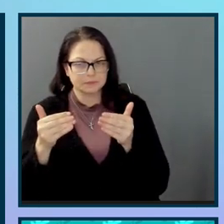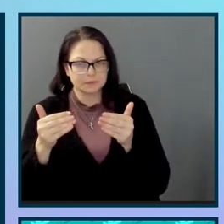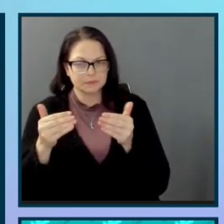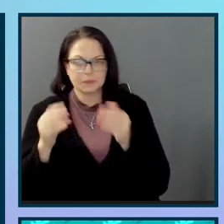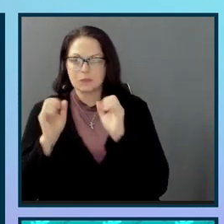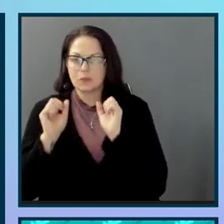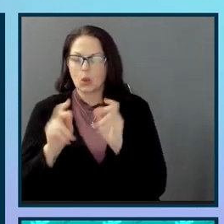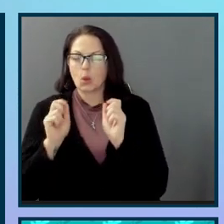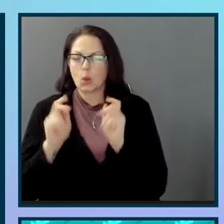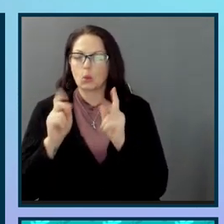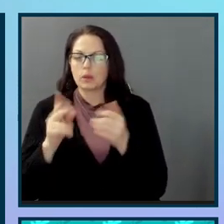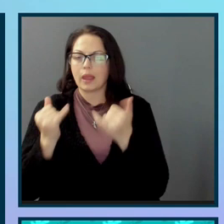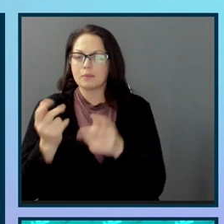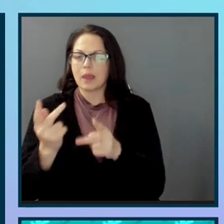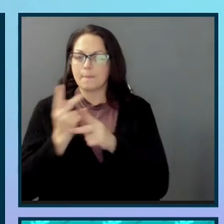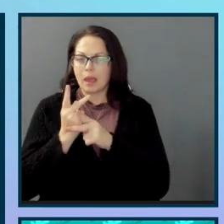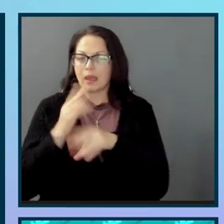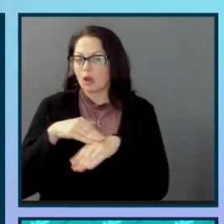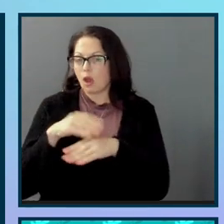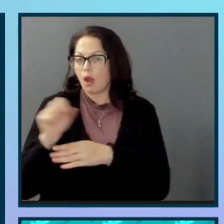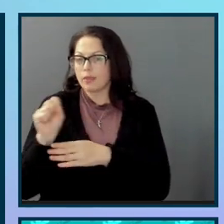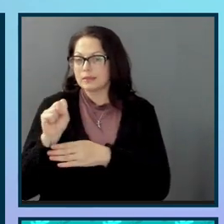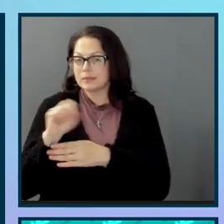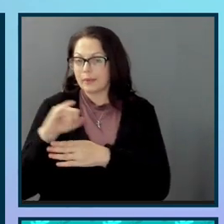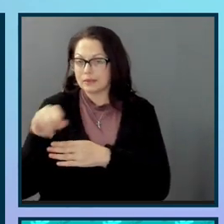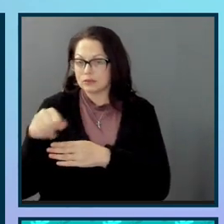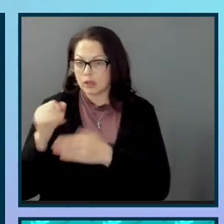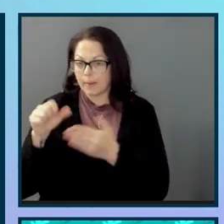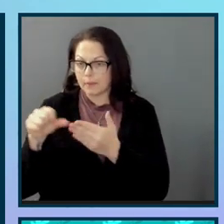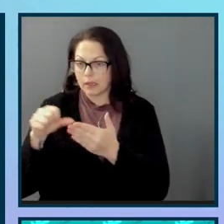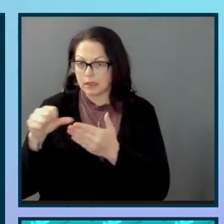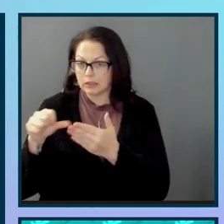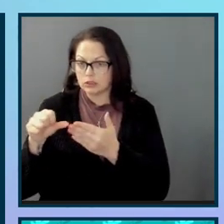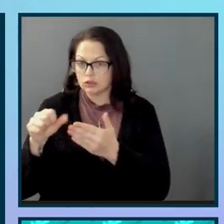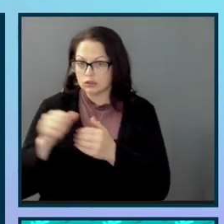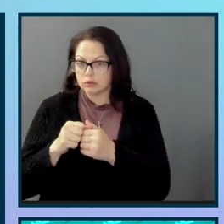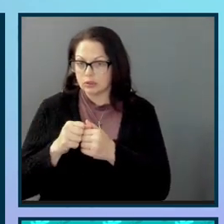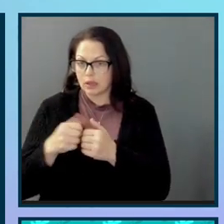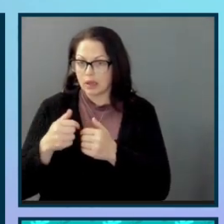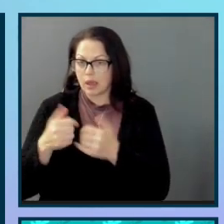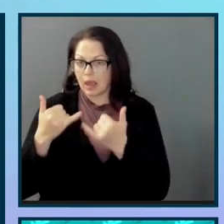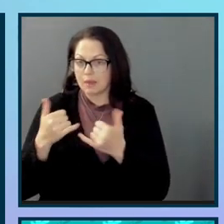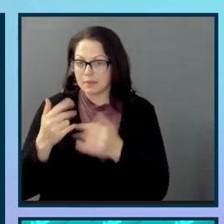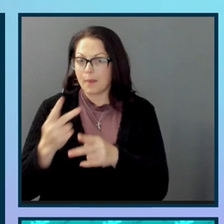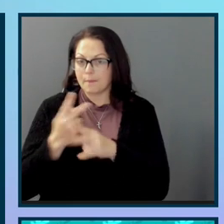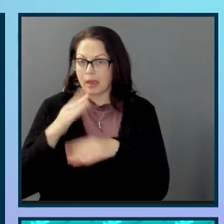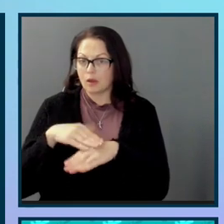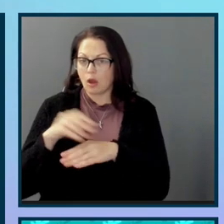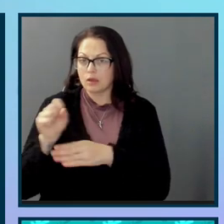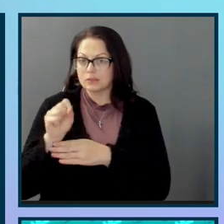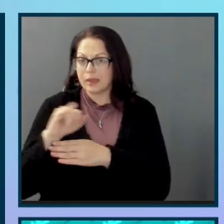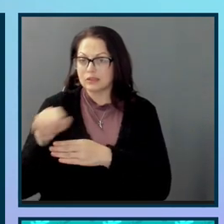Okay, so I'm now back on the Space Jam. So I'm now back on the Space Jam